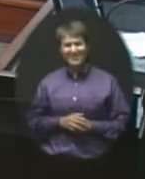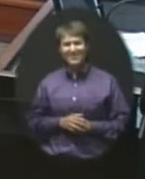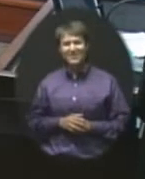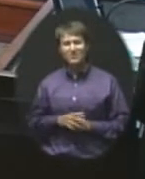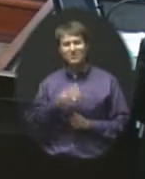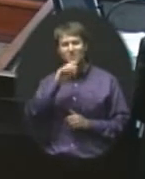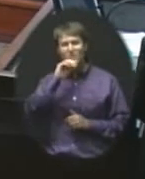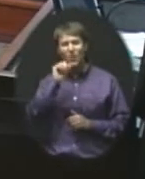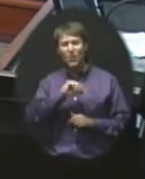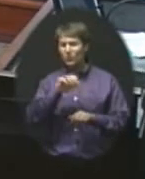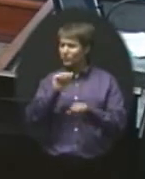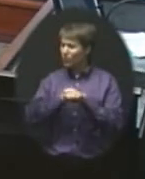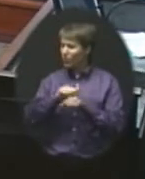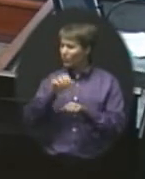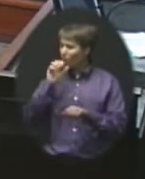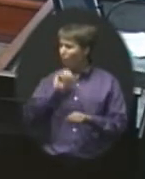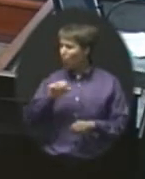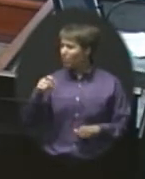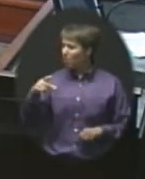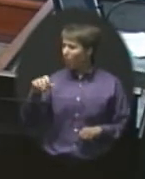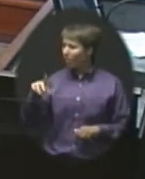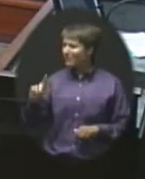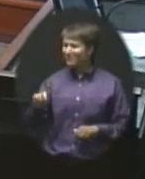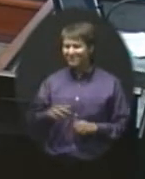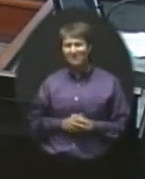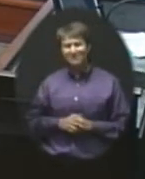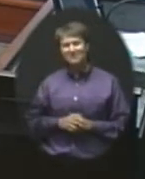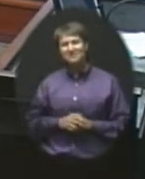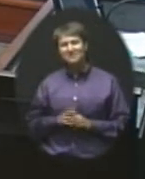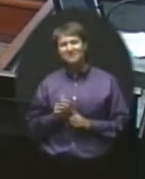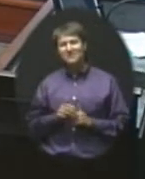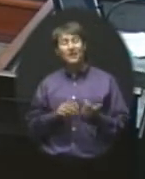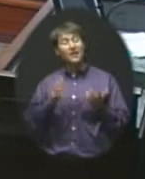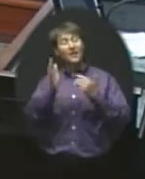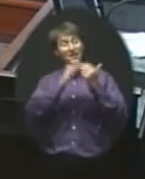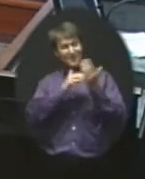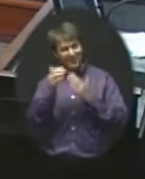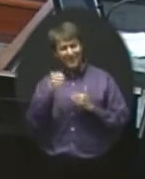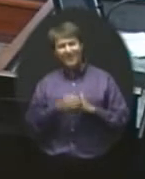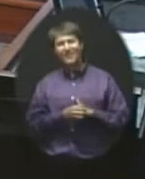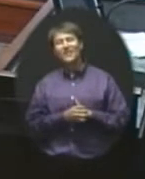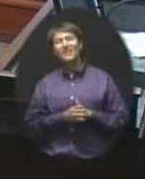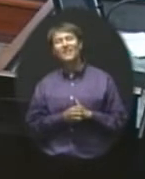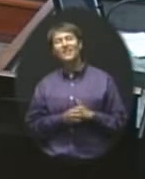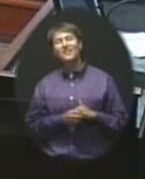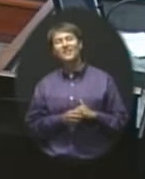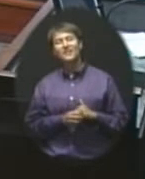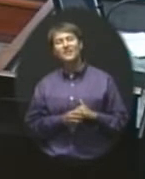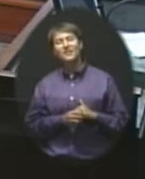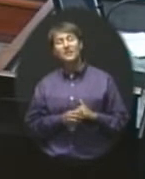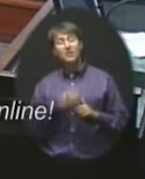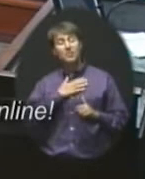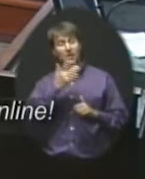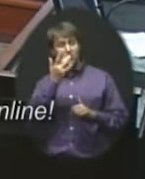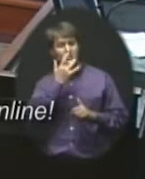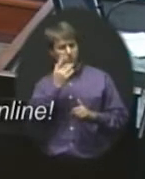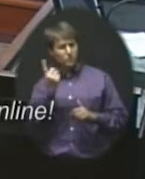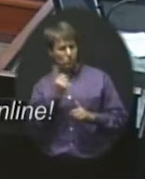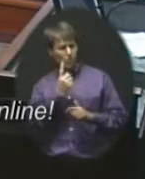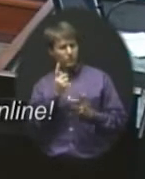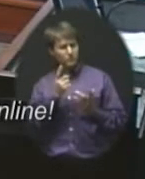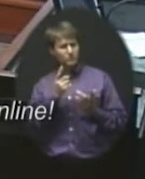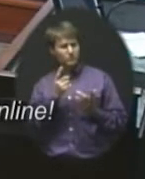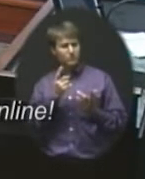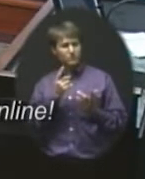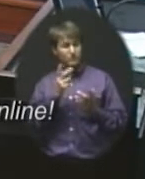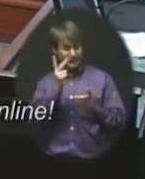Old stone, how about the old Poland establishment? But anyway, my choice has always been to try to